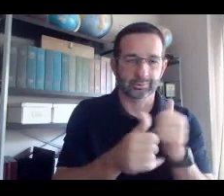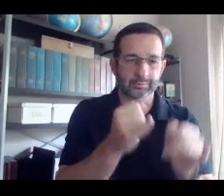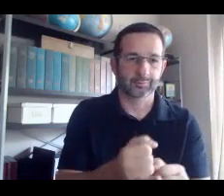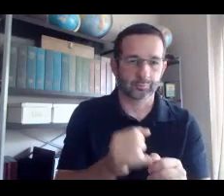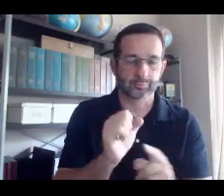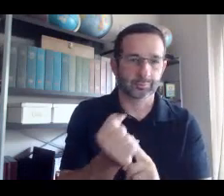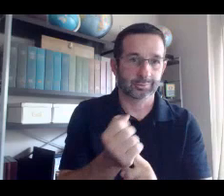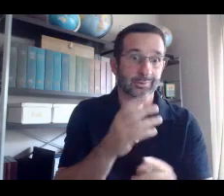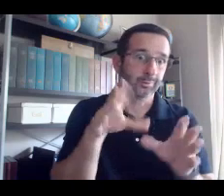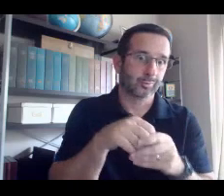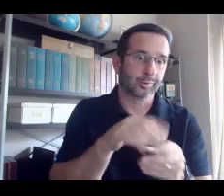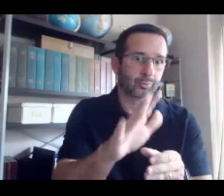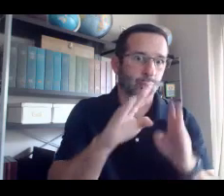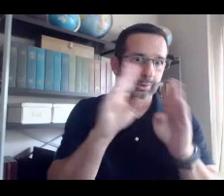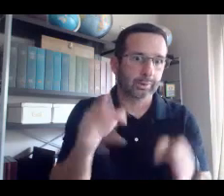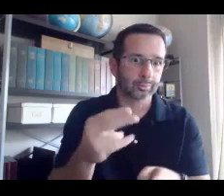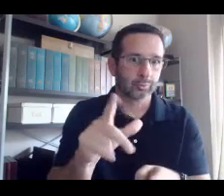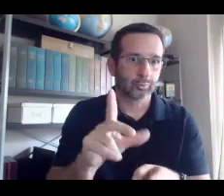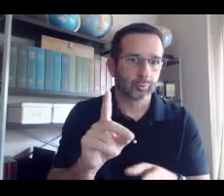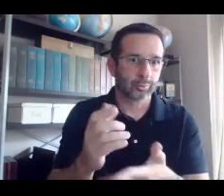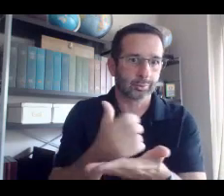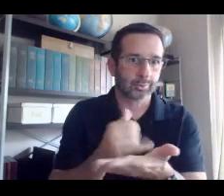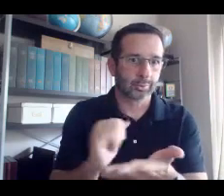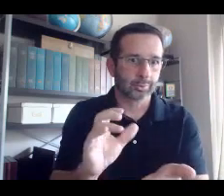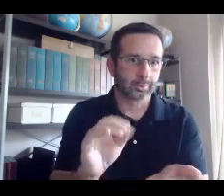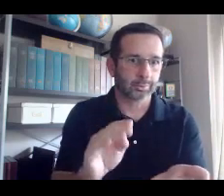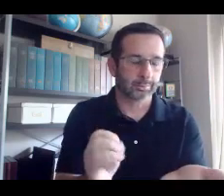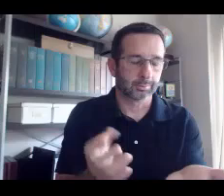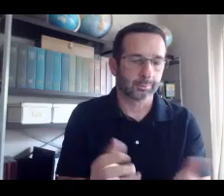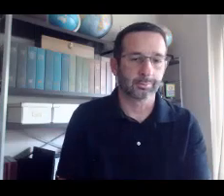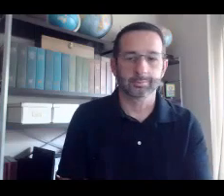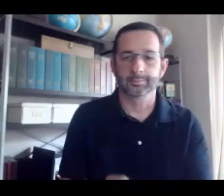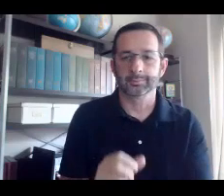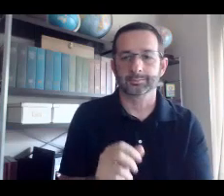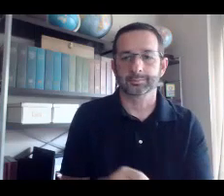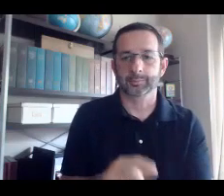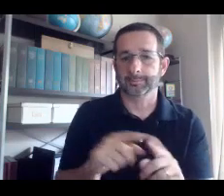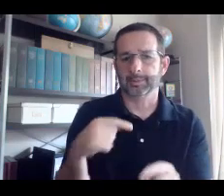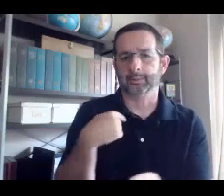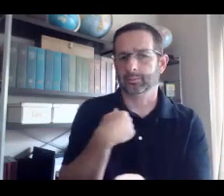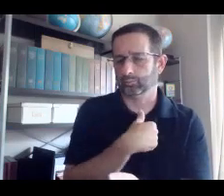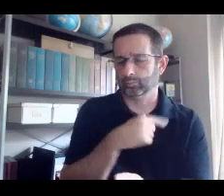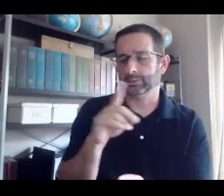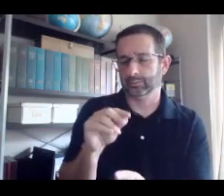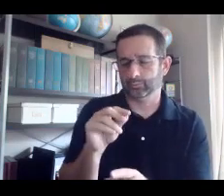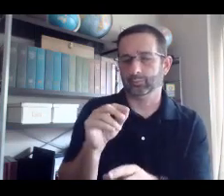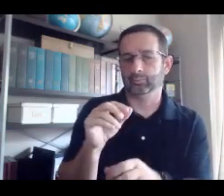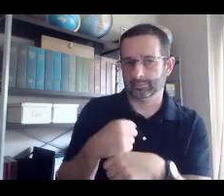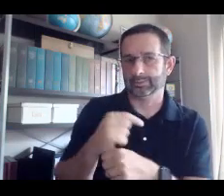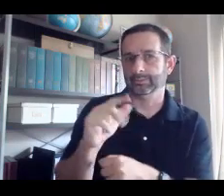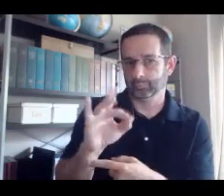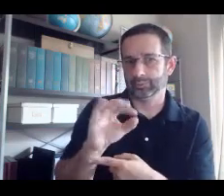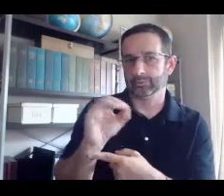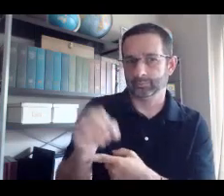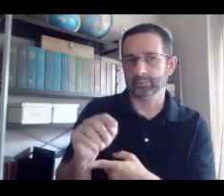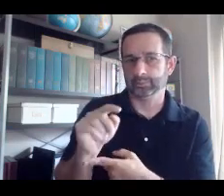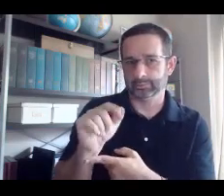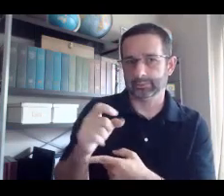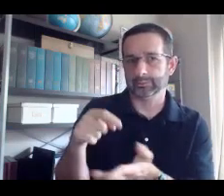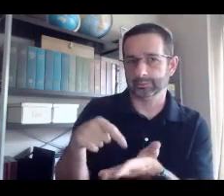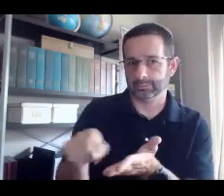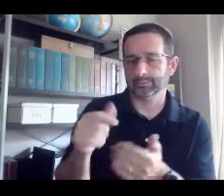your specific scenario. But again, it is dependent upon each individual and also your income. So